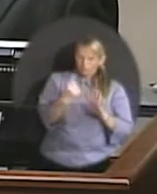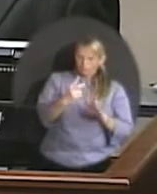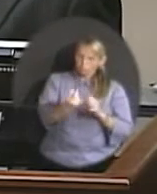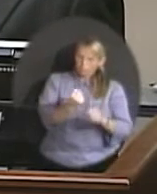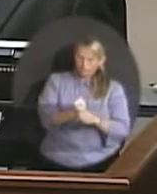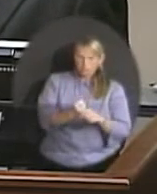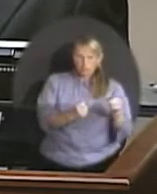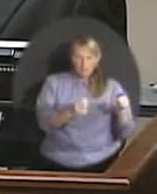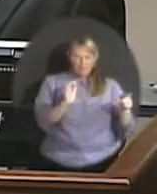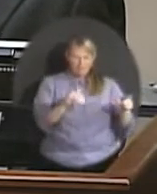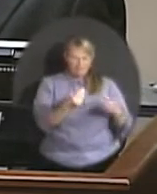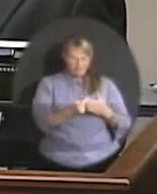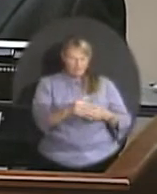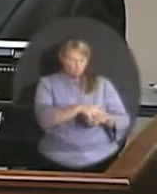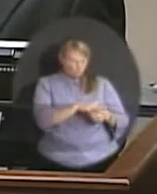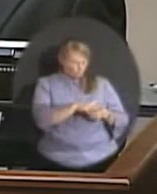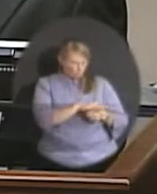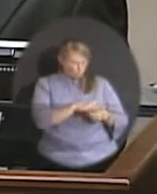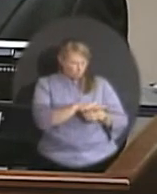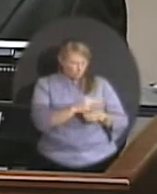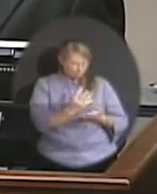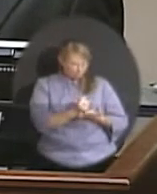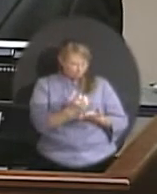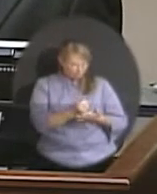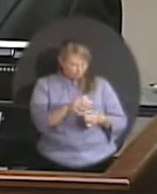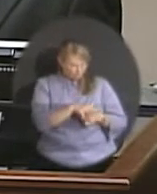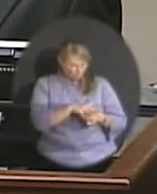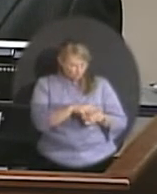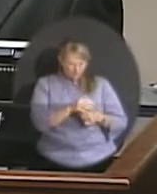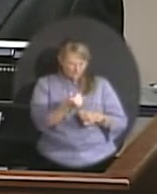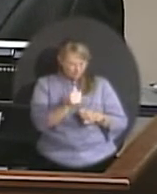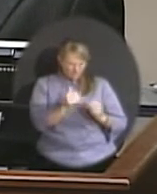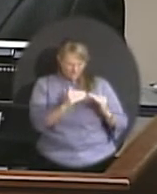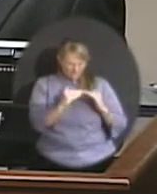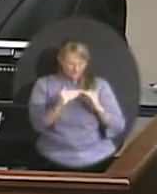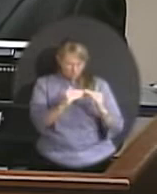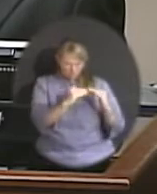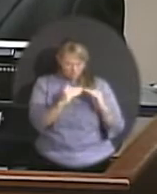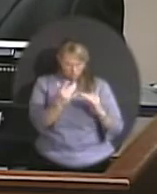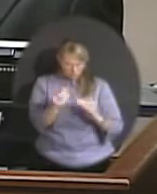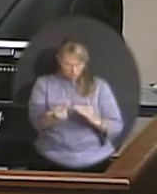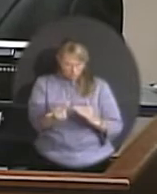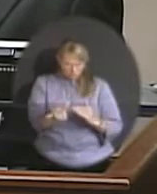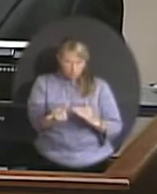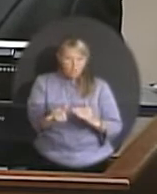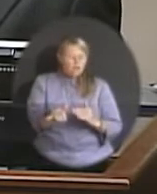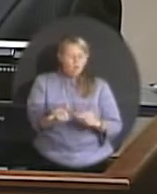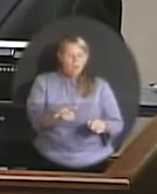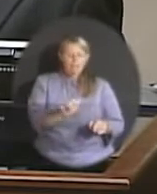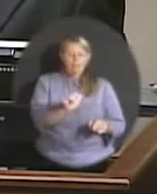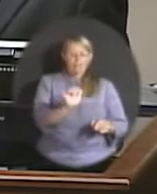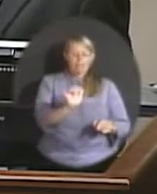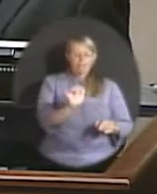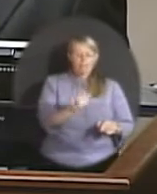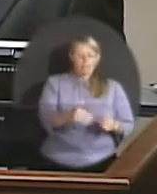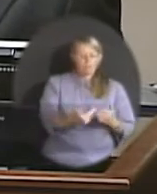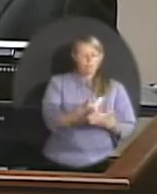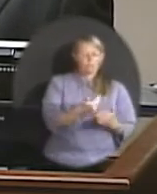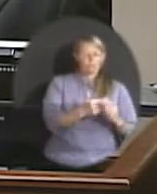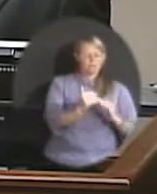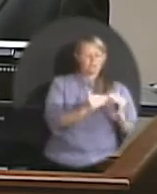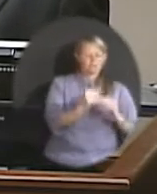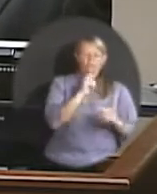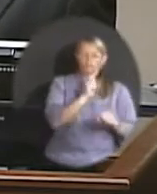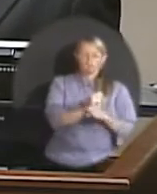money? That's raised locally? Is there any equalization in that? That is not that piece. The new facility really is